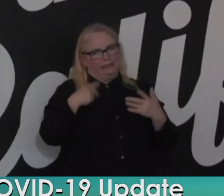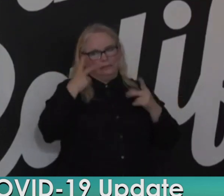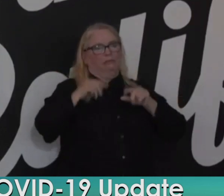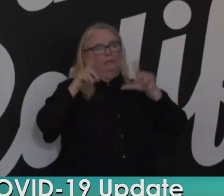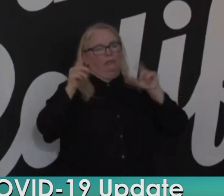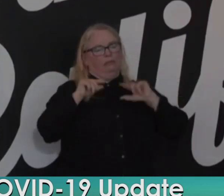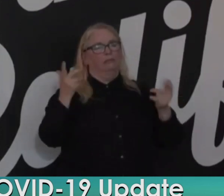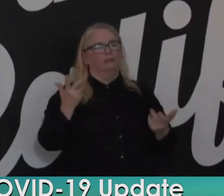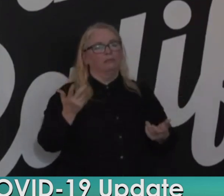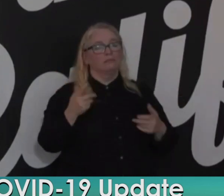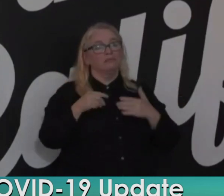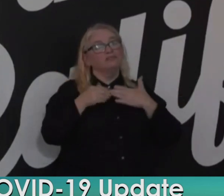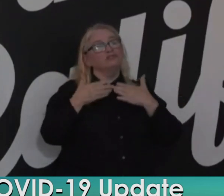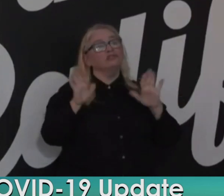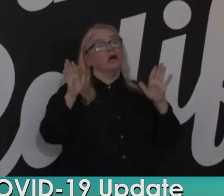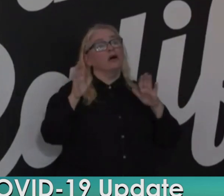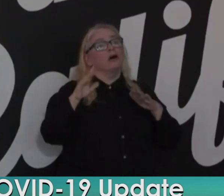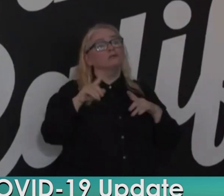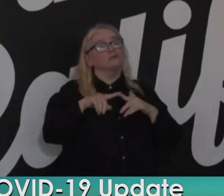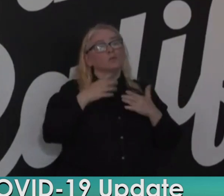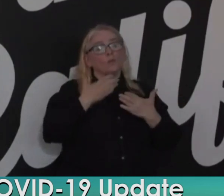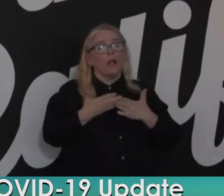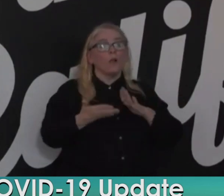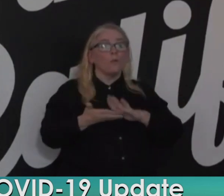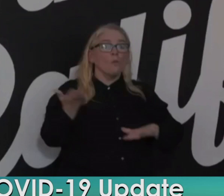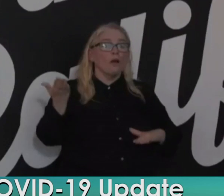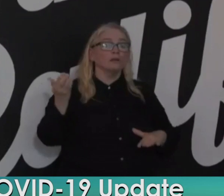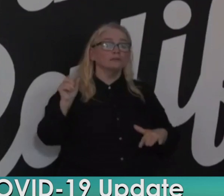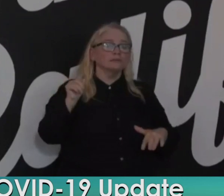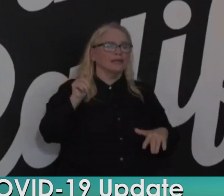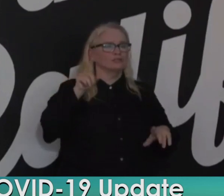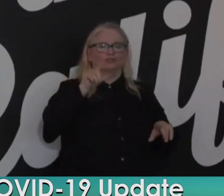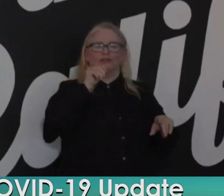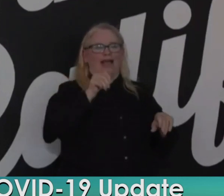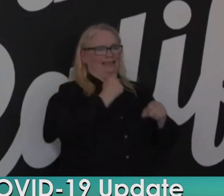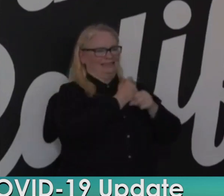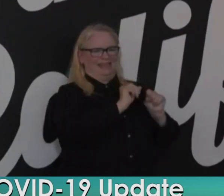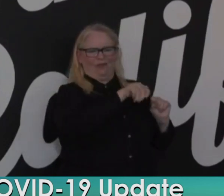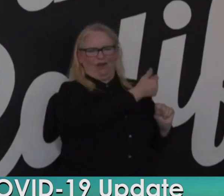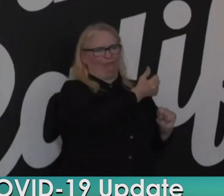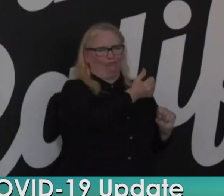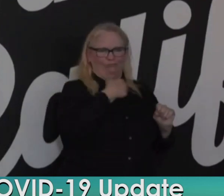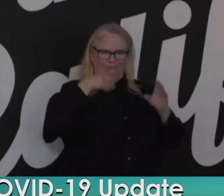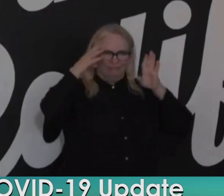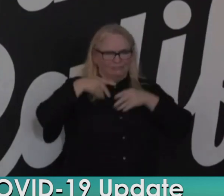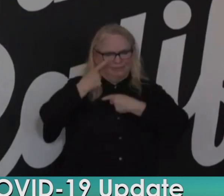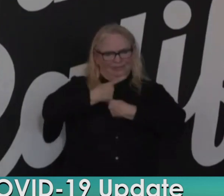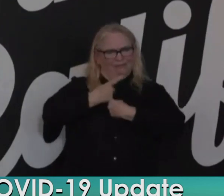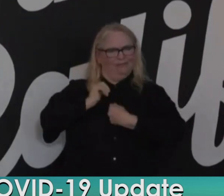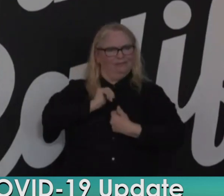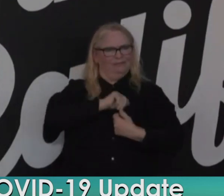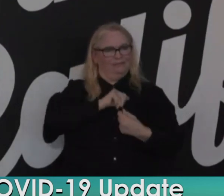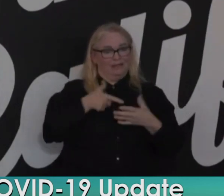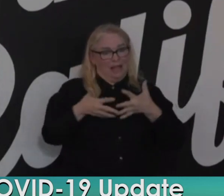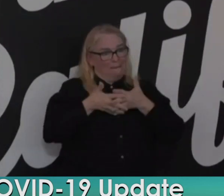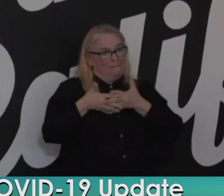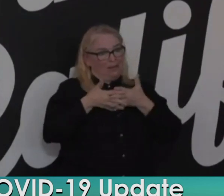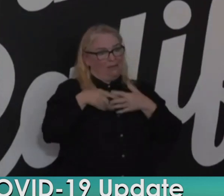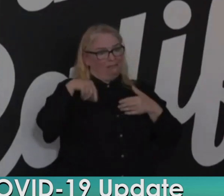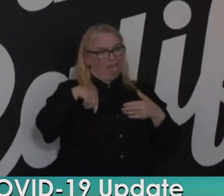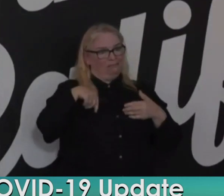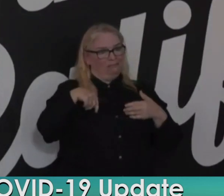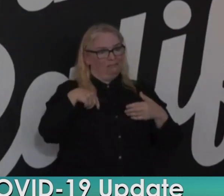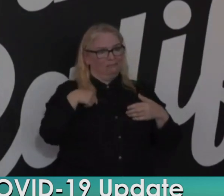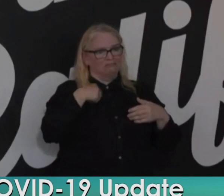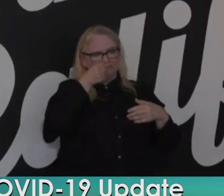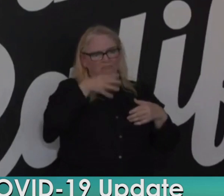states shouldn't have to bail out others. I don't mind, as an American citizen, doing even more than